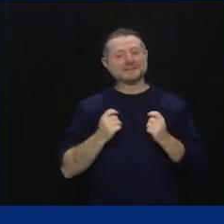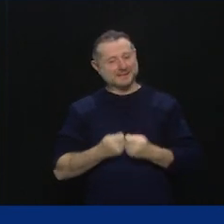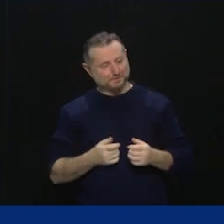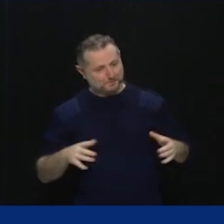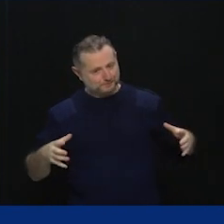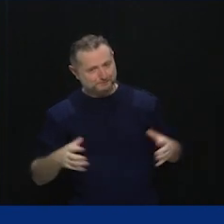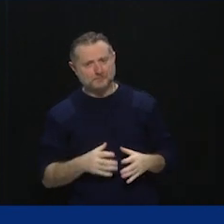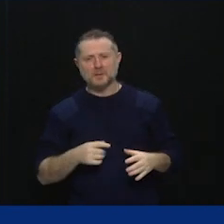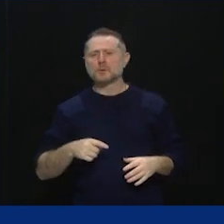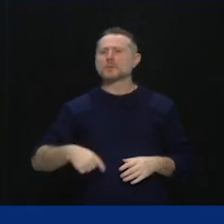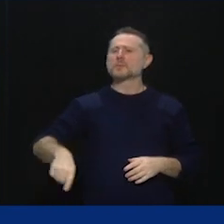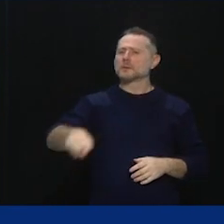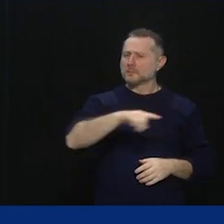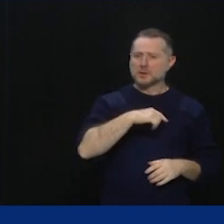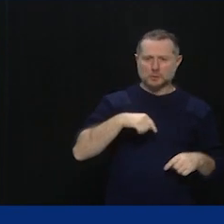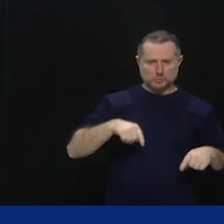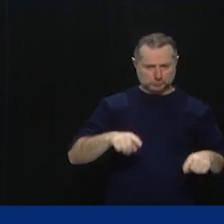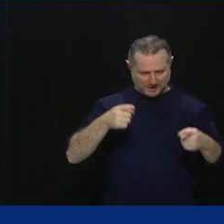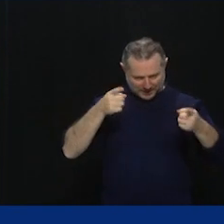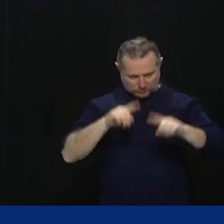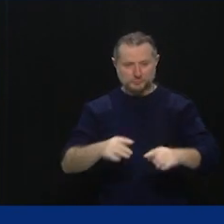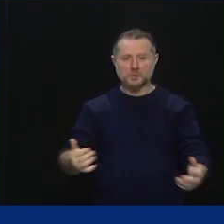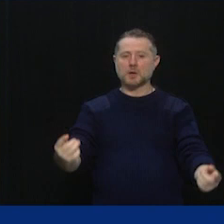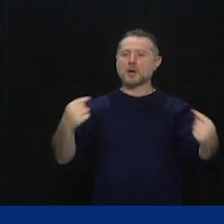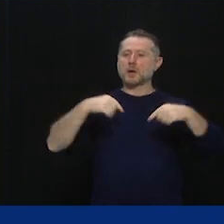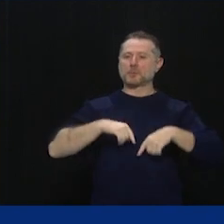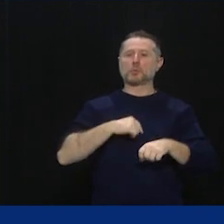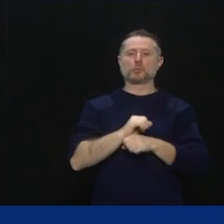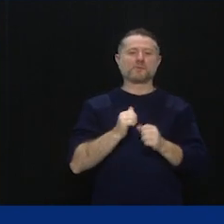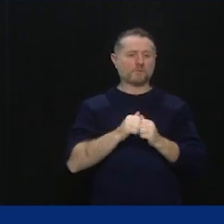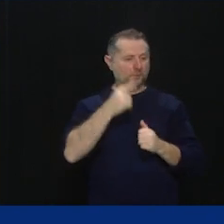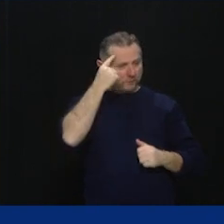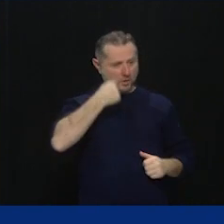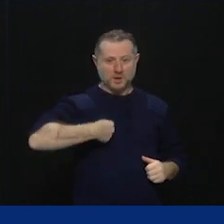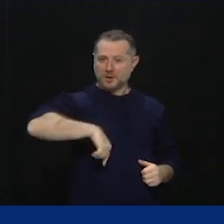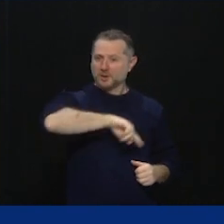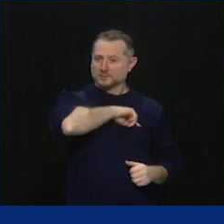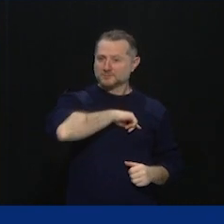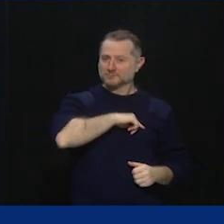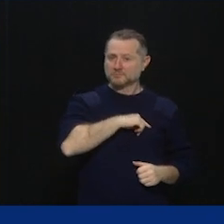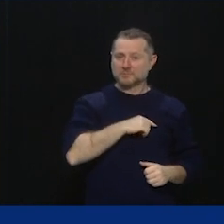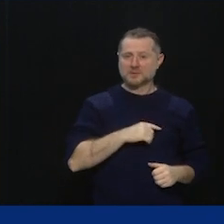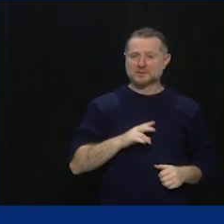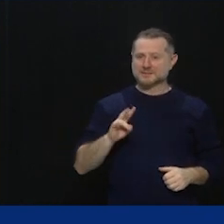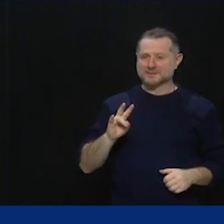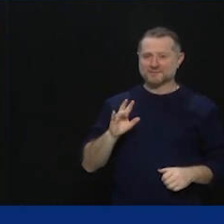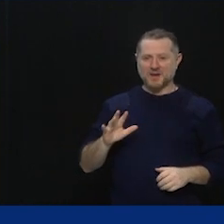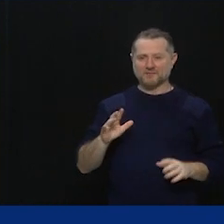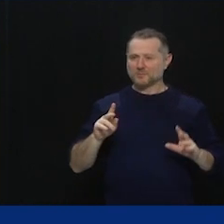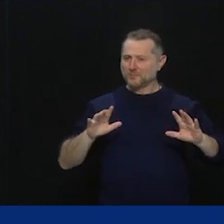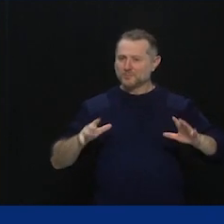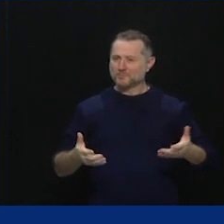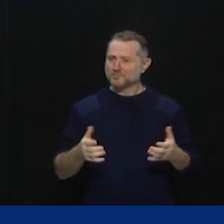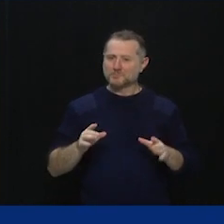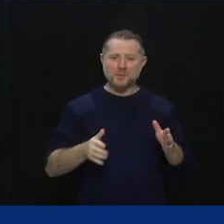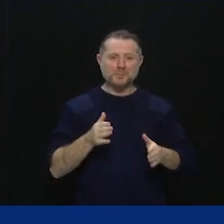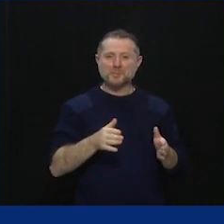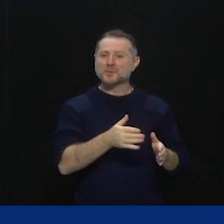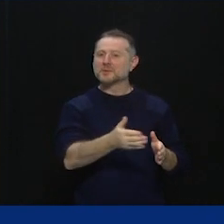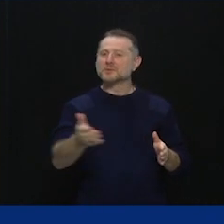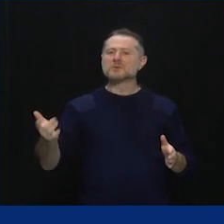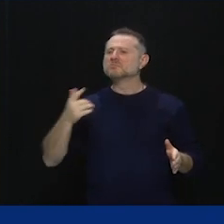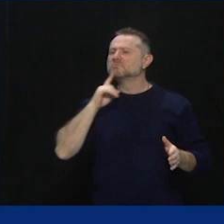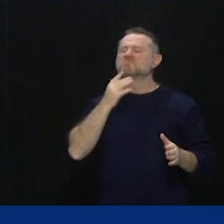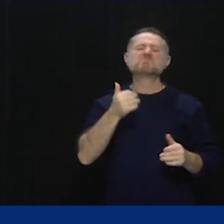over 70 people at TriTech. I don't think anybody will argue. Well, somebody will argue, but we have the best team on Long Island. We have the